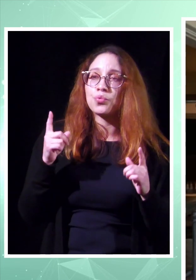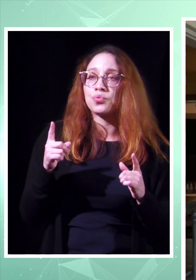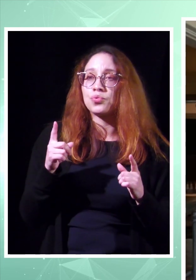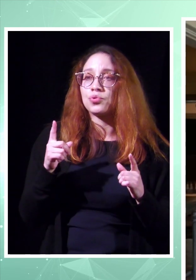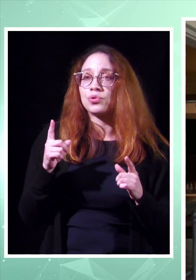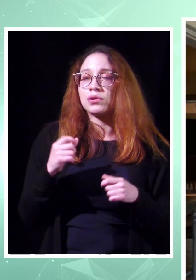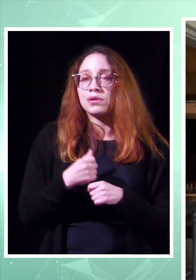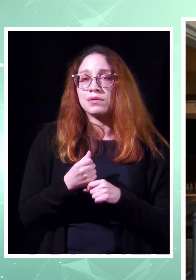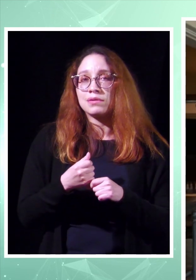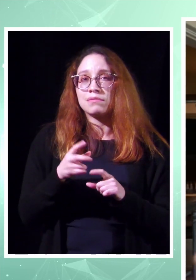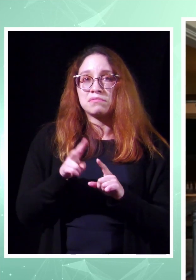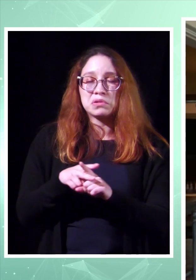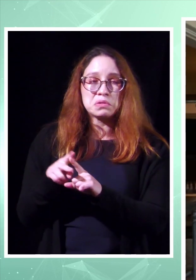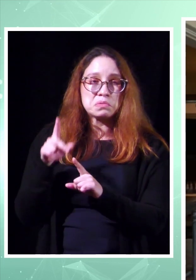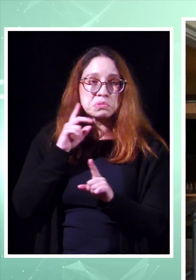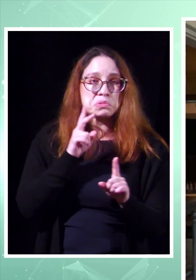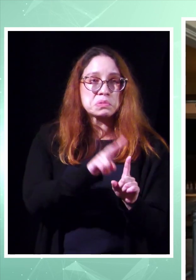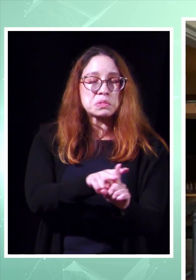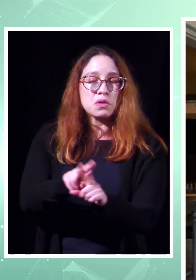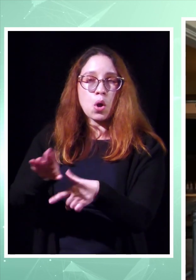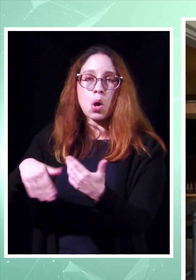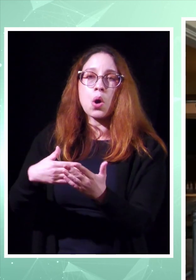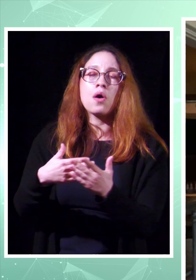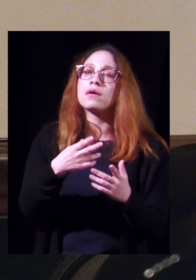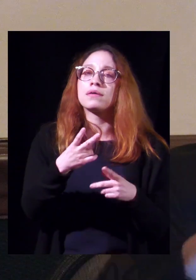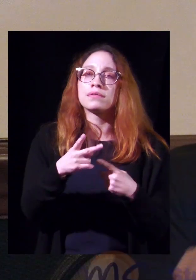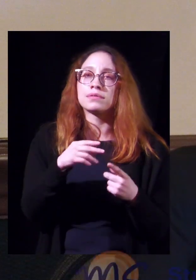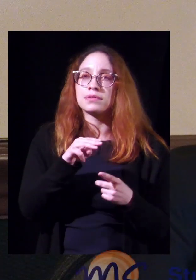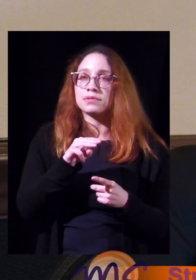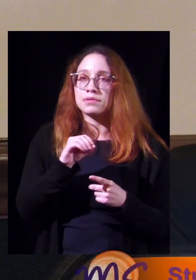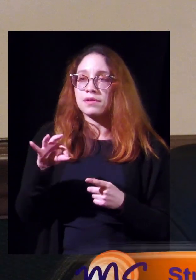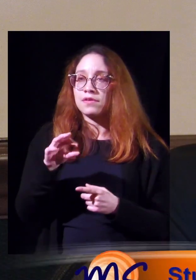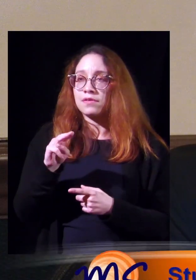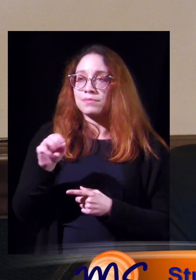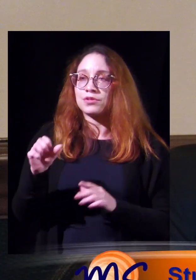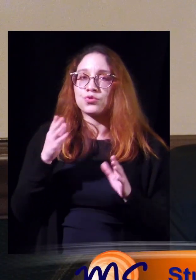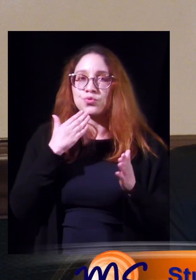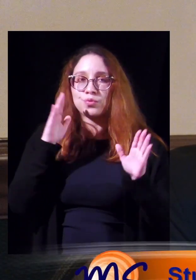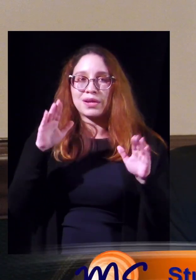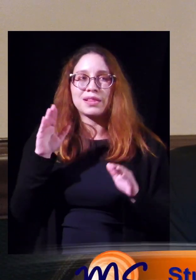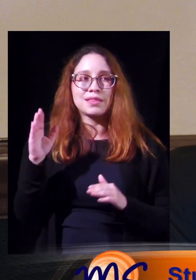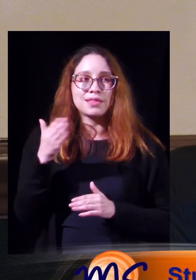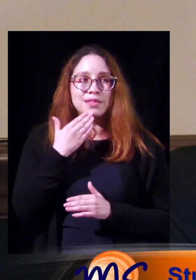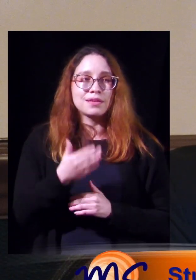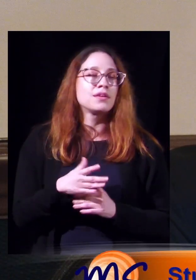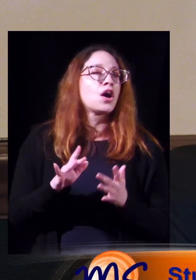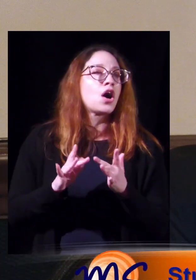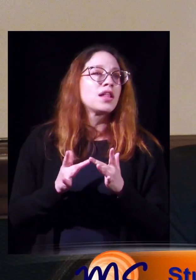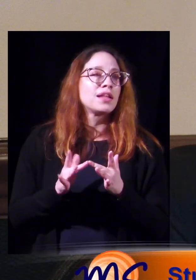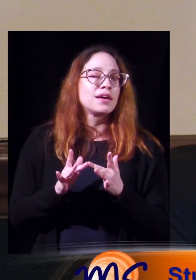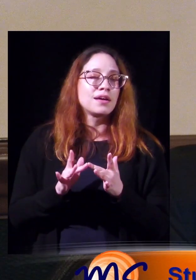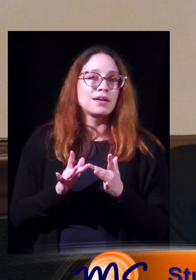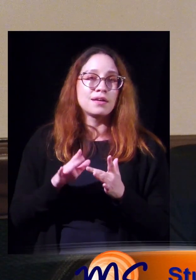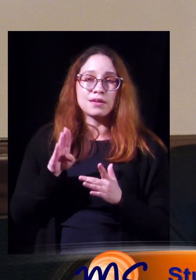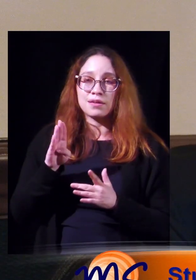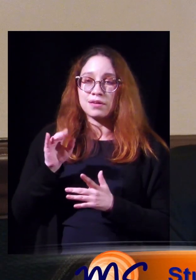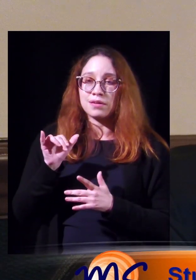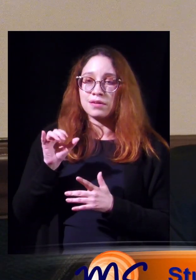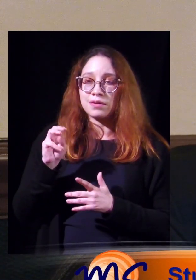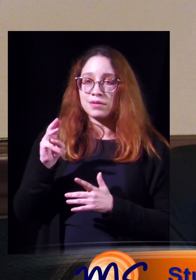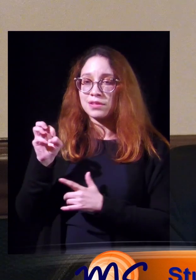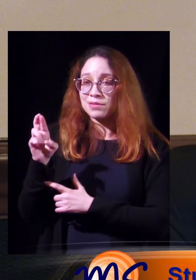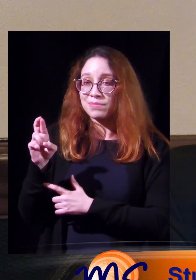be applications across all types of MS. Great, thank you. Next one from online. Is a